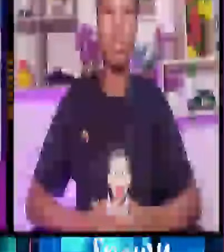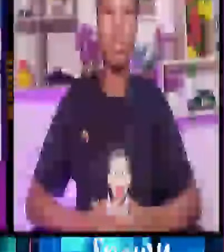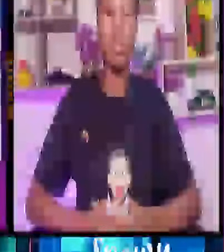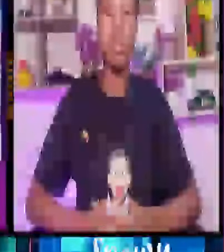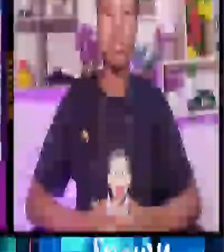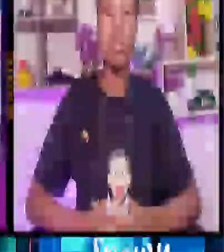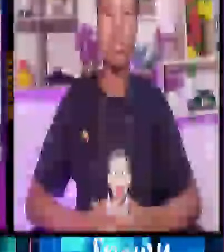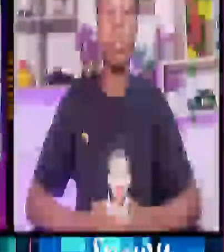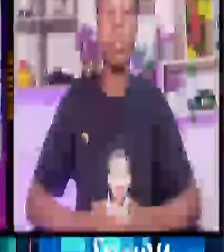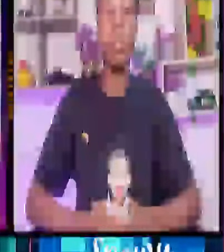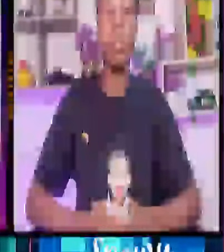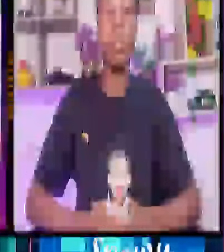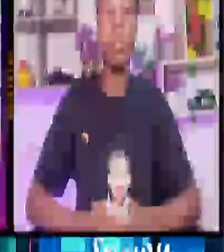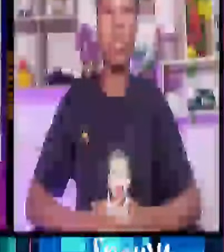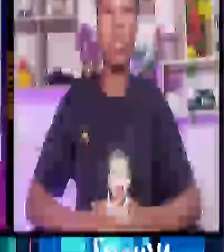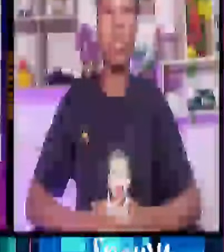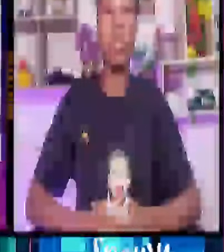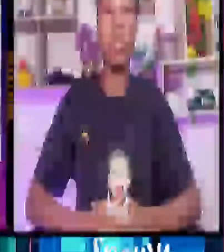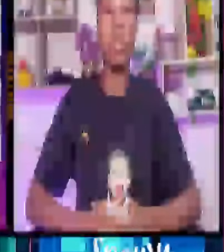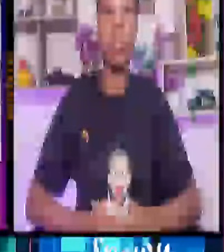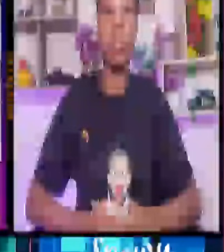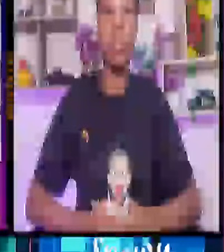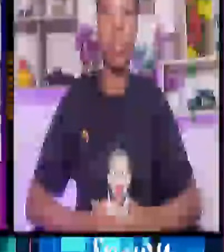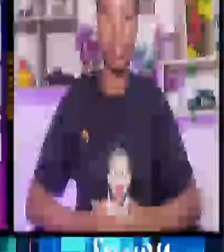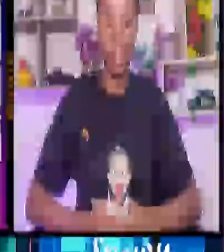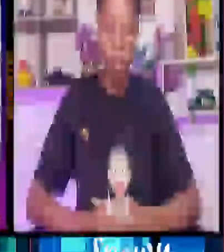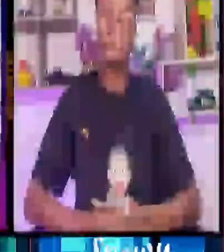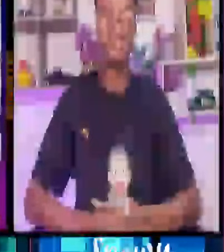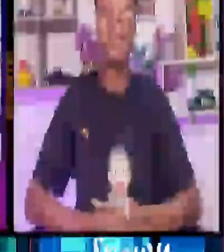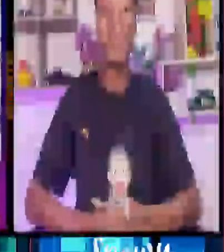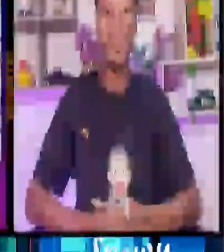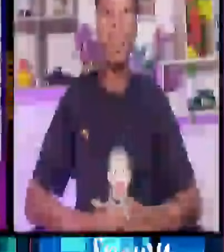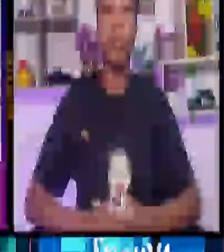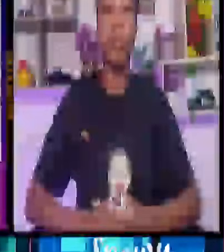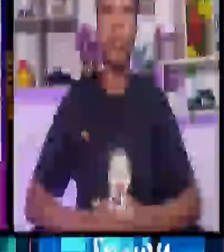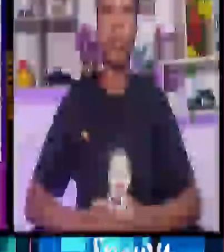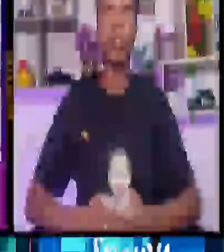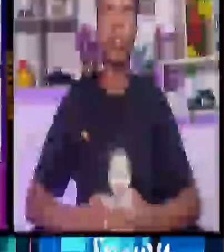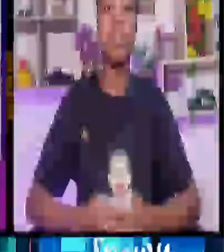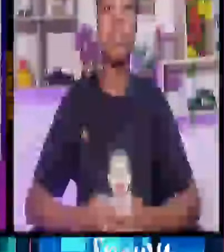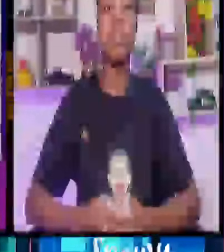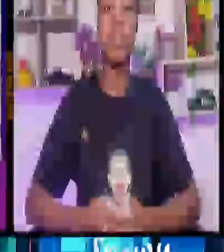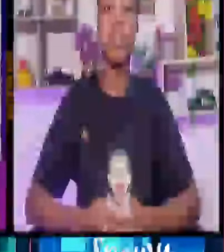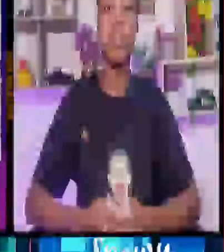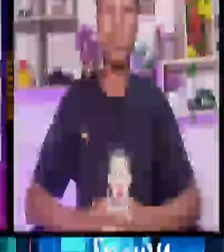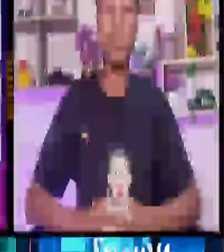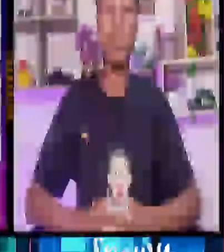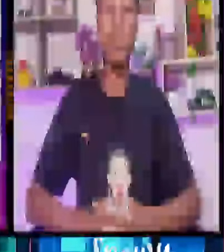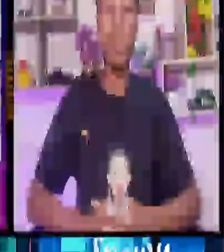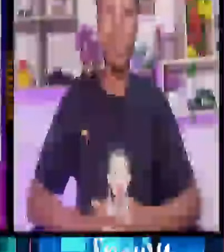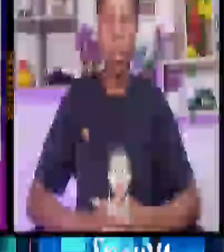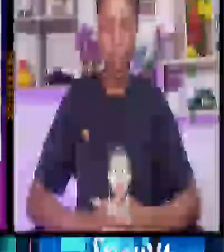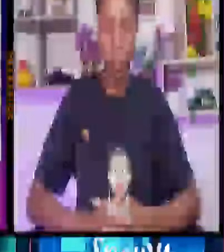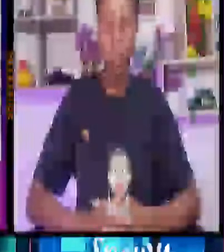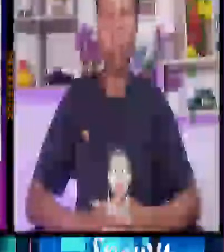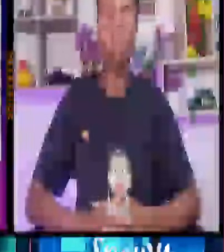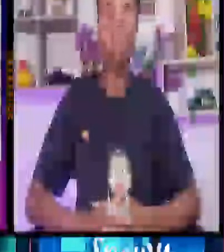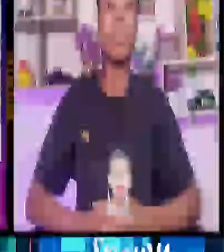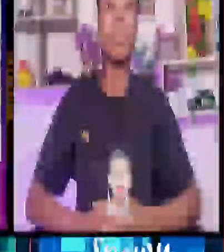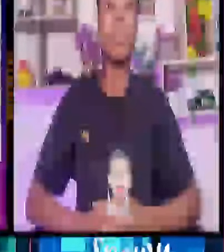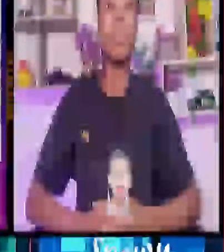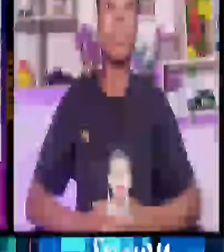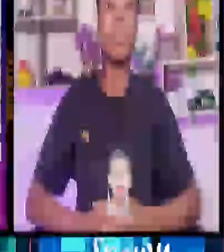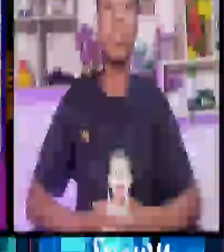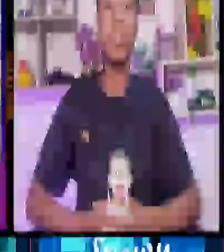completely not in the interest of the new patriotic party to be having such debates in the media. All right, thank you. It's